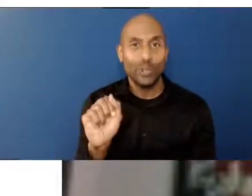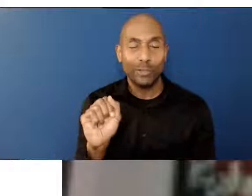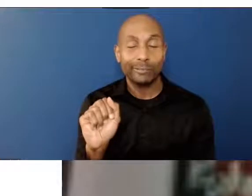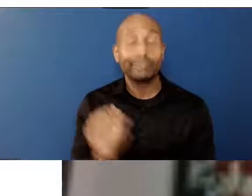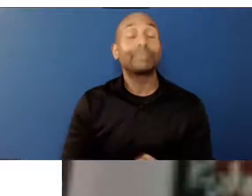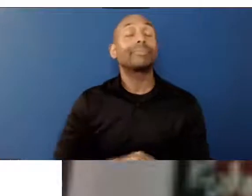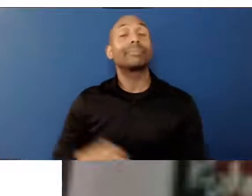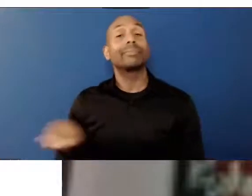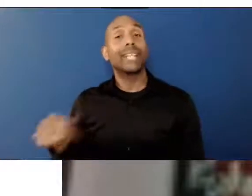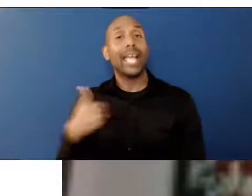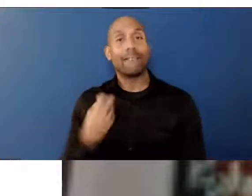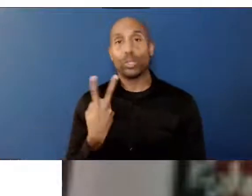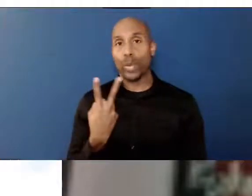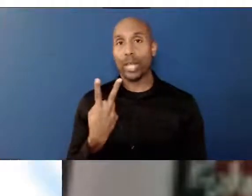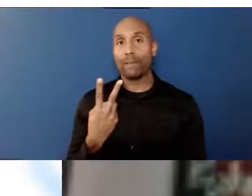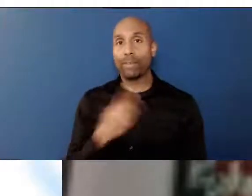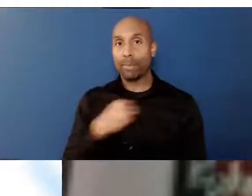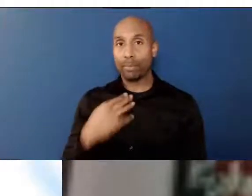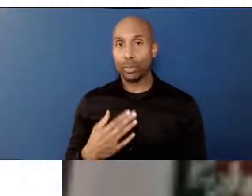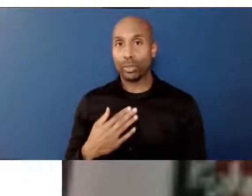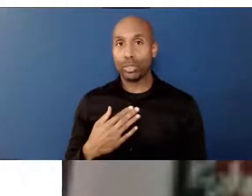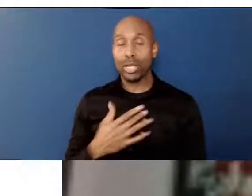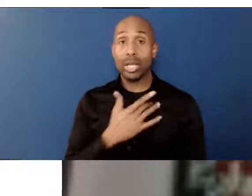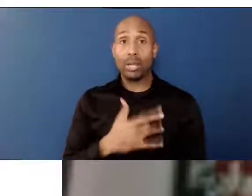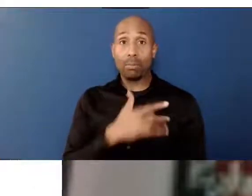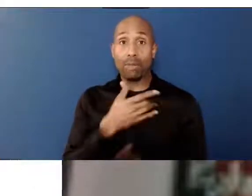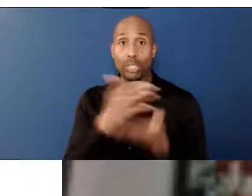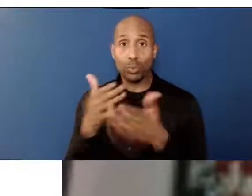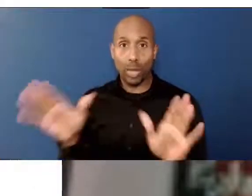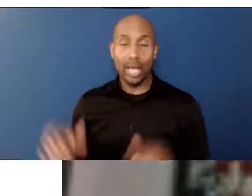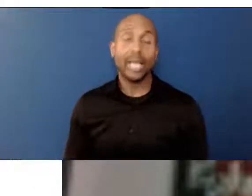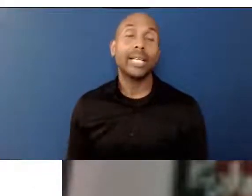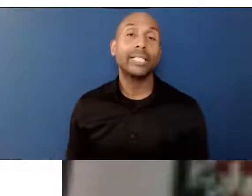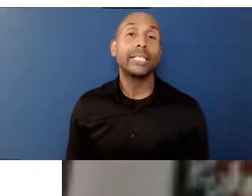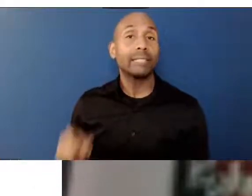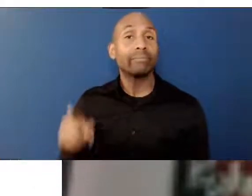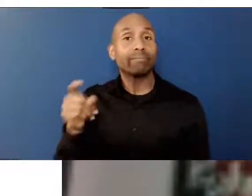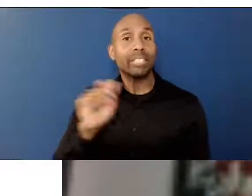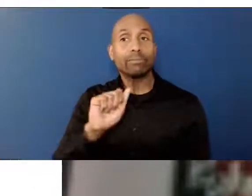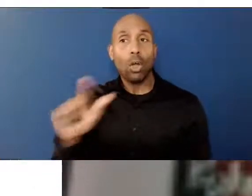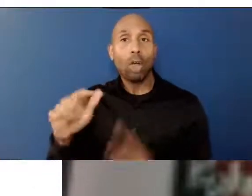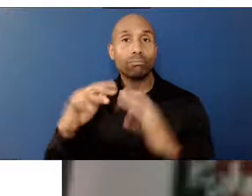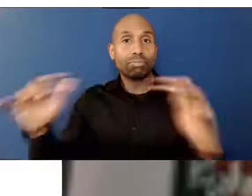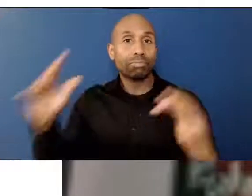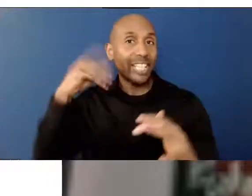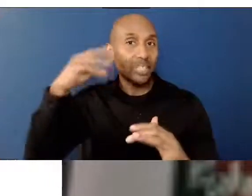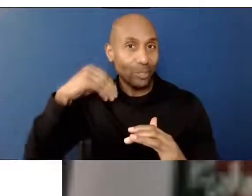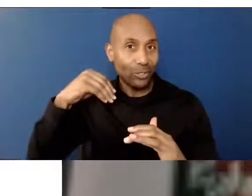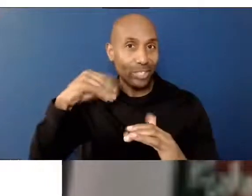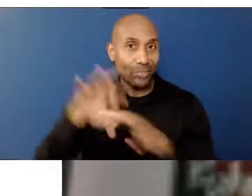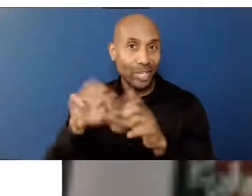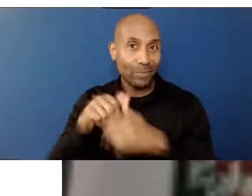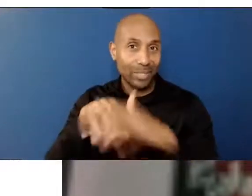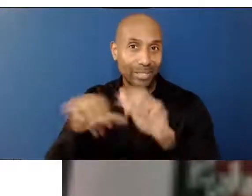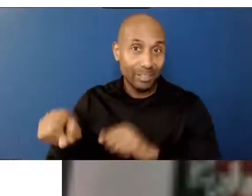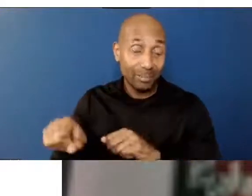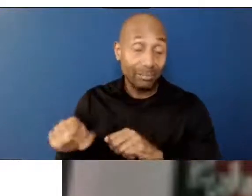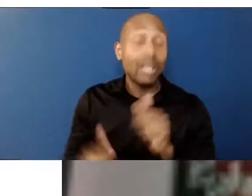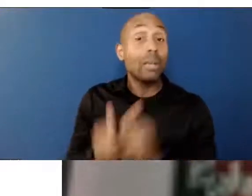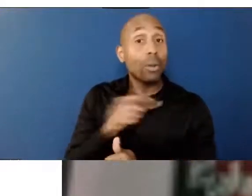and extensive experience and expertise in accessibility. So most board members are people who identify as